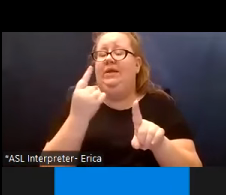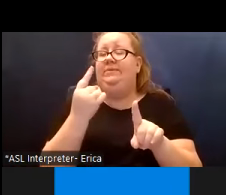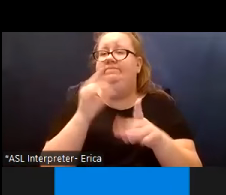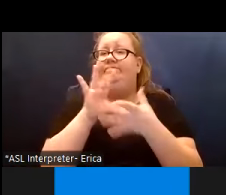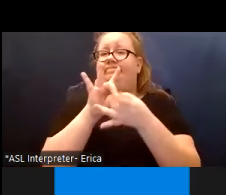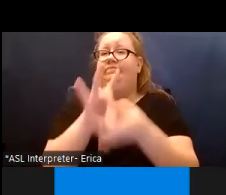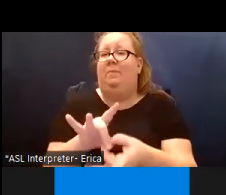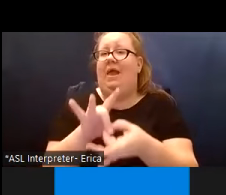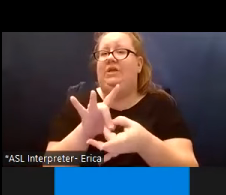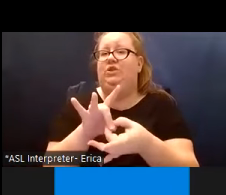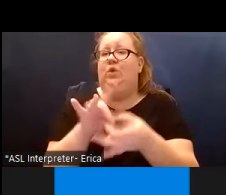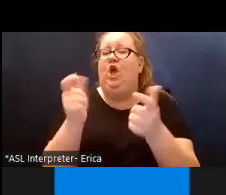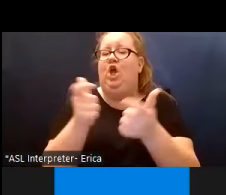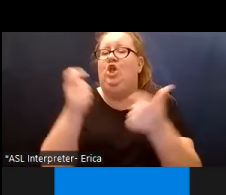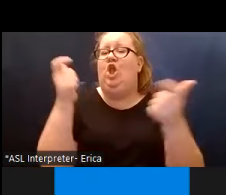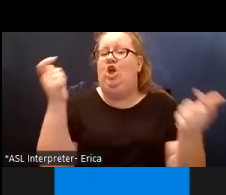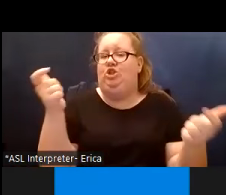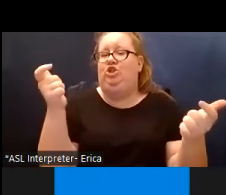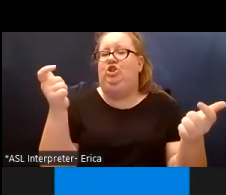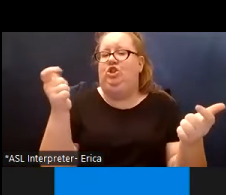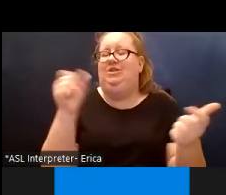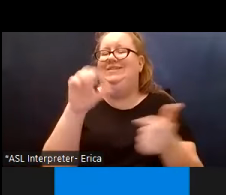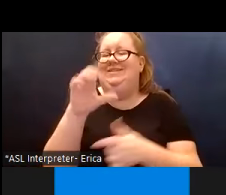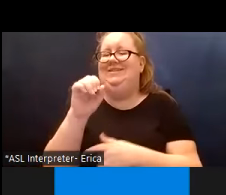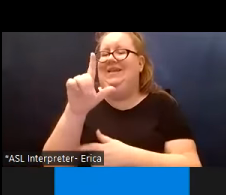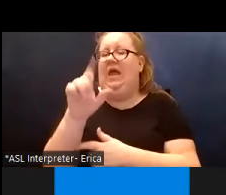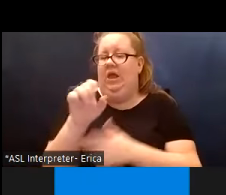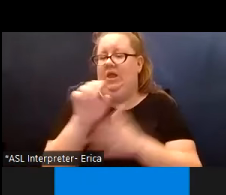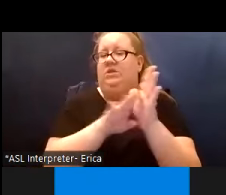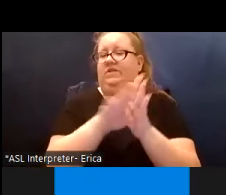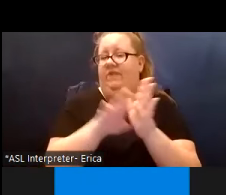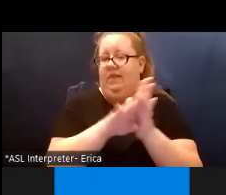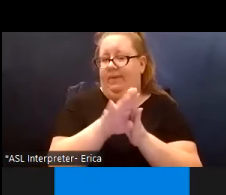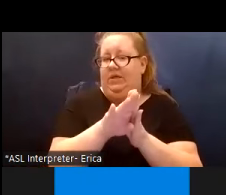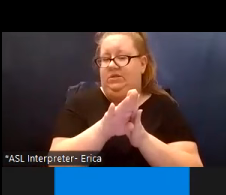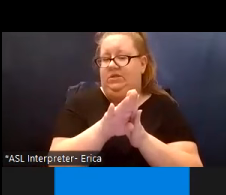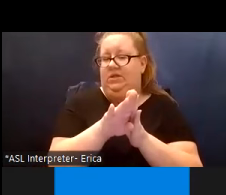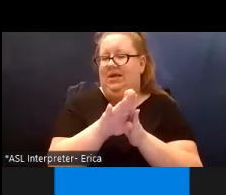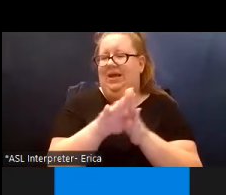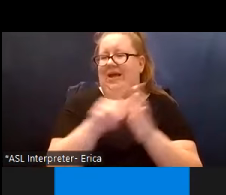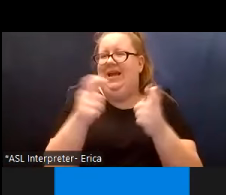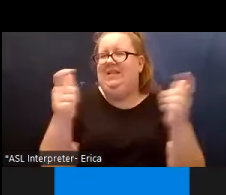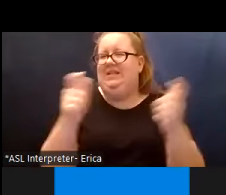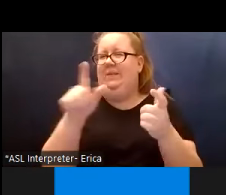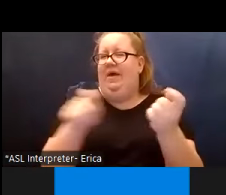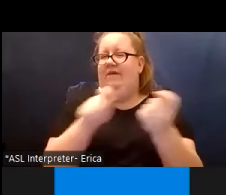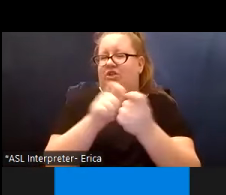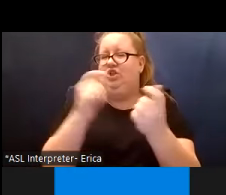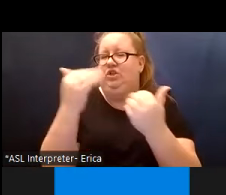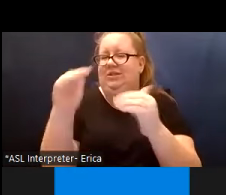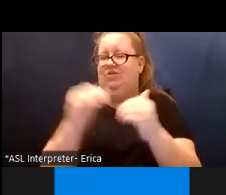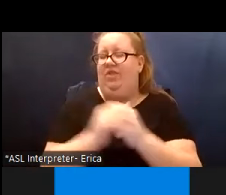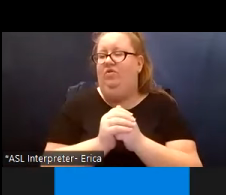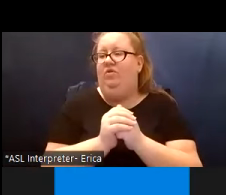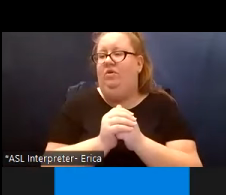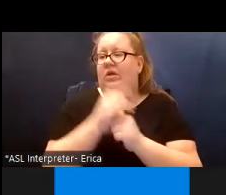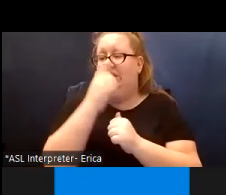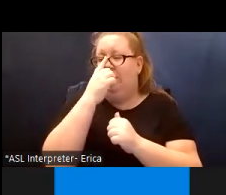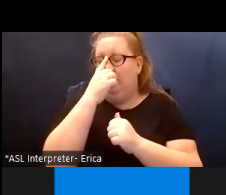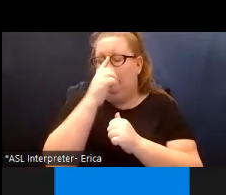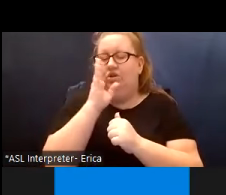to larger scale developments. It's above a certain threshold. And so, I'd